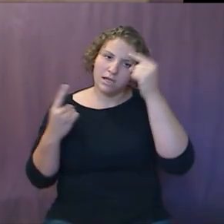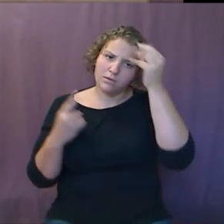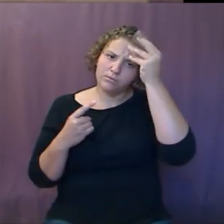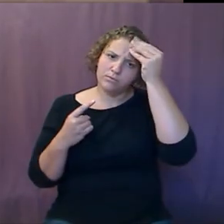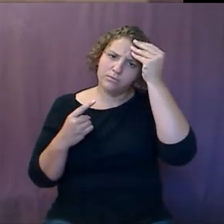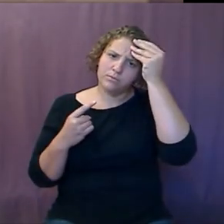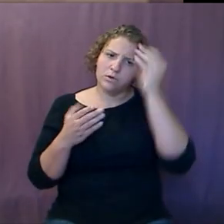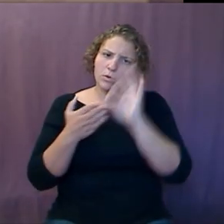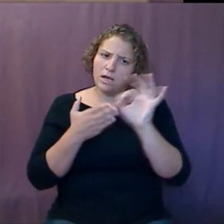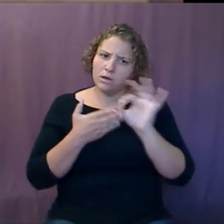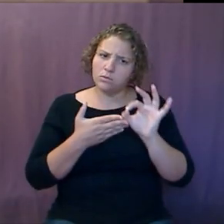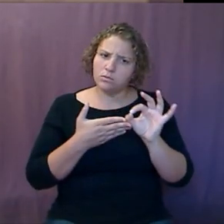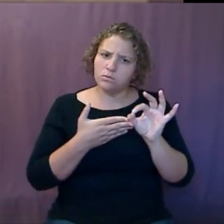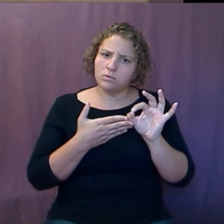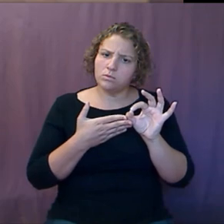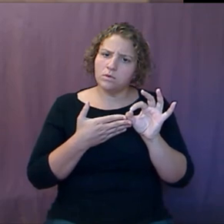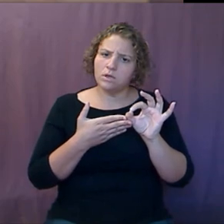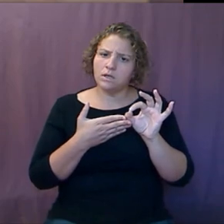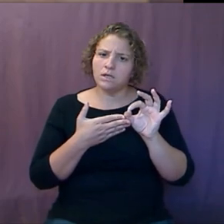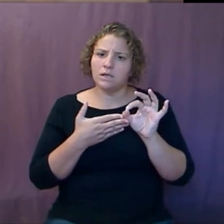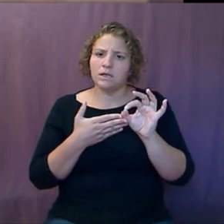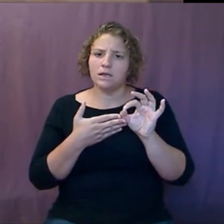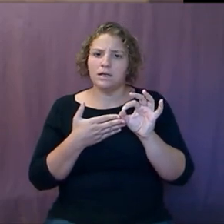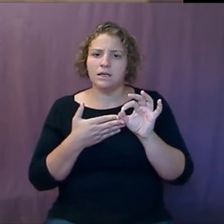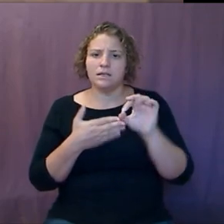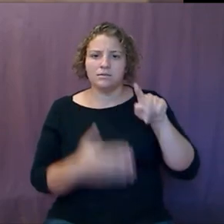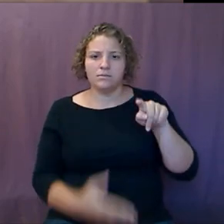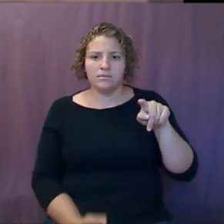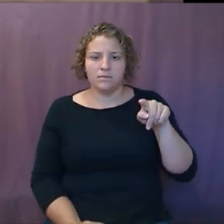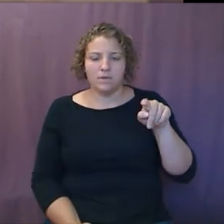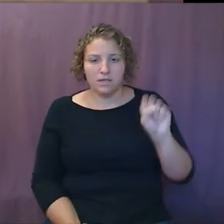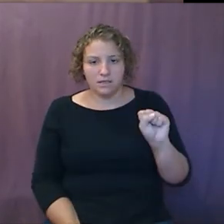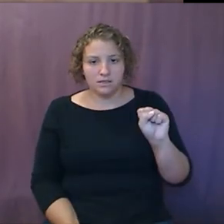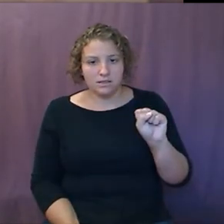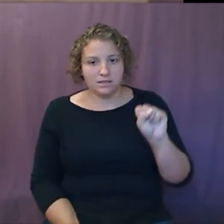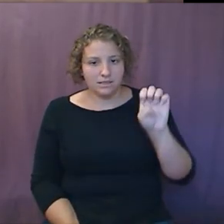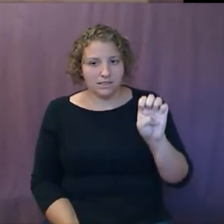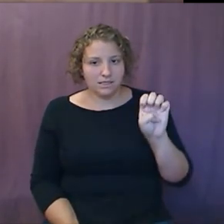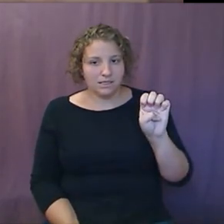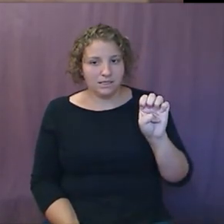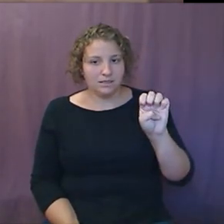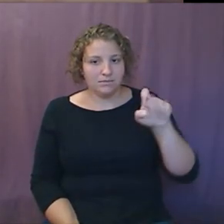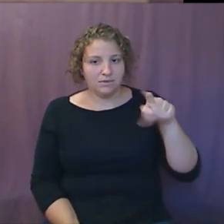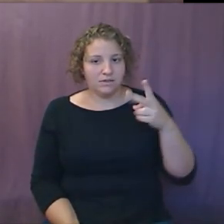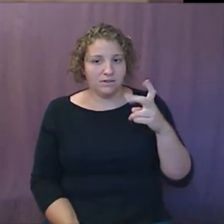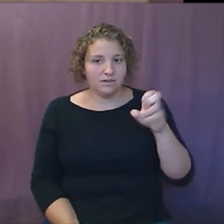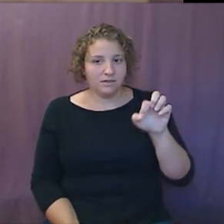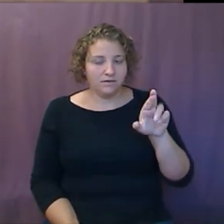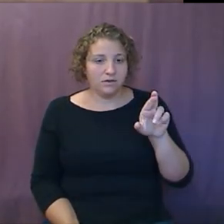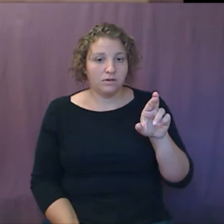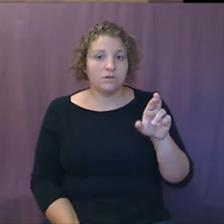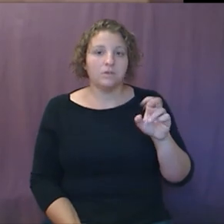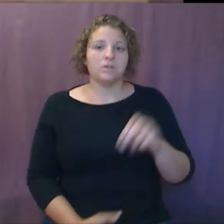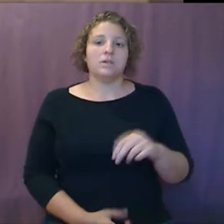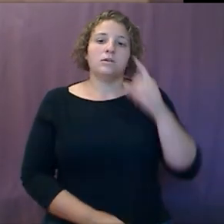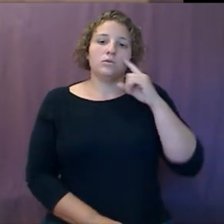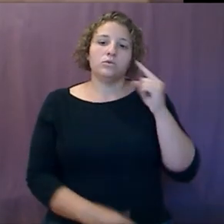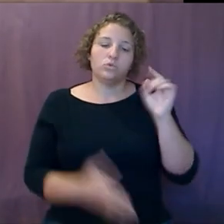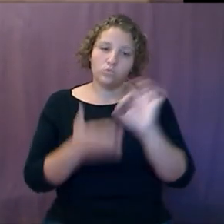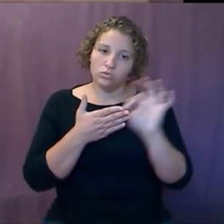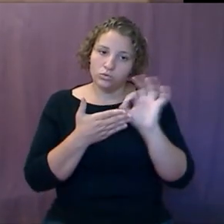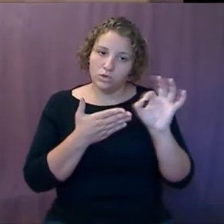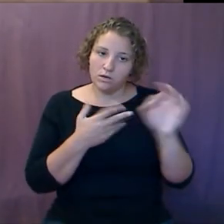it's um fesar in the sense p-s-e-p-h fesar to calculate